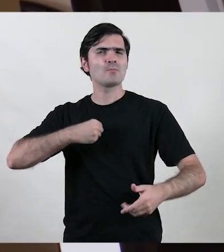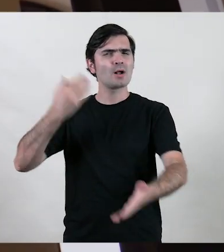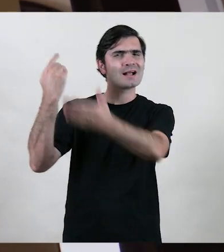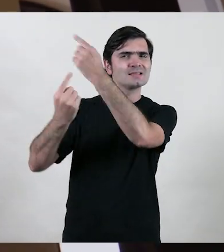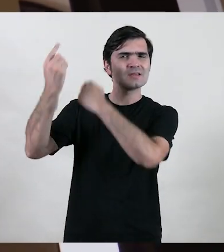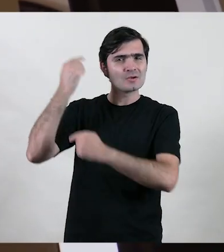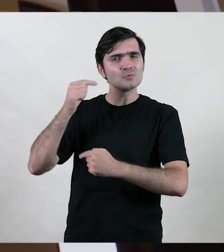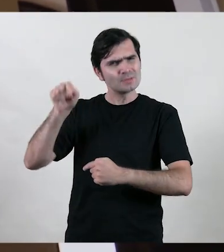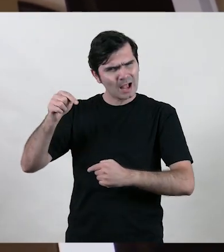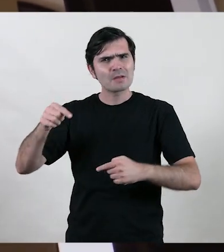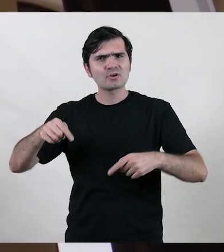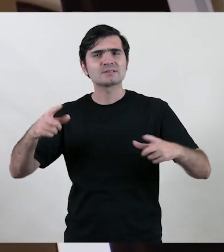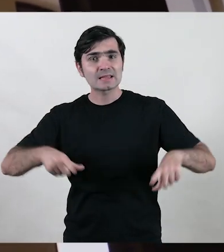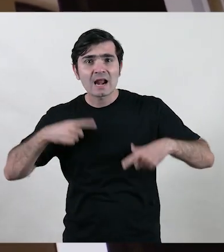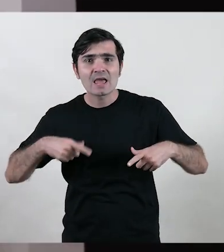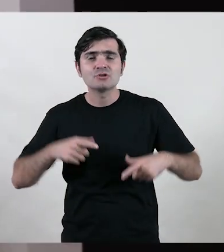of this building.